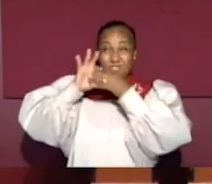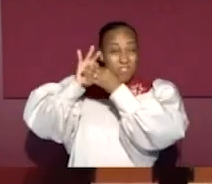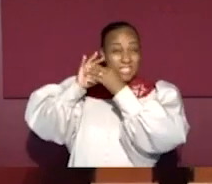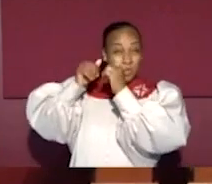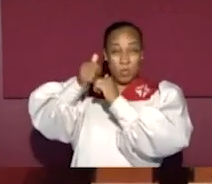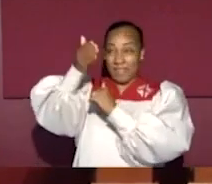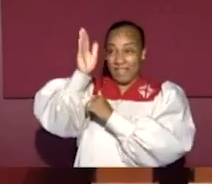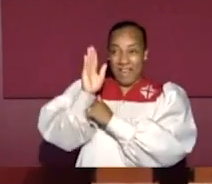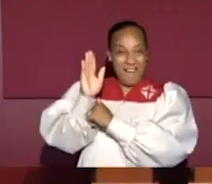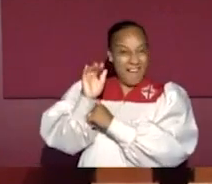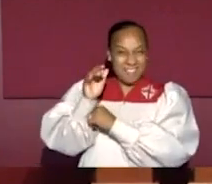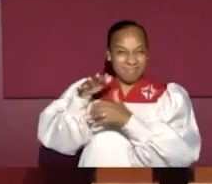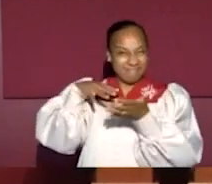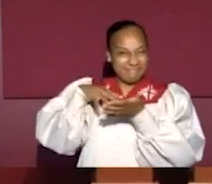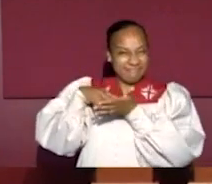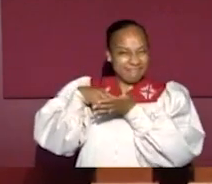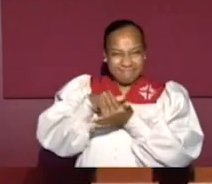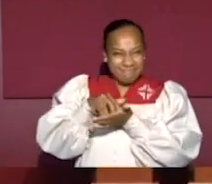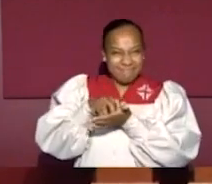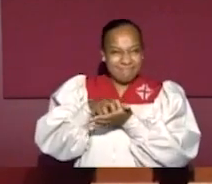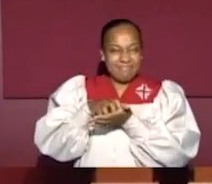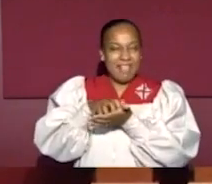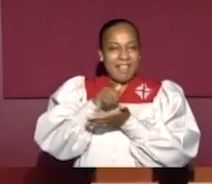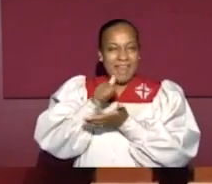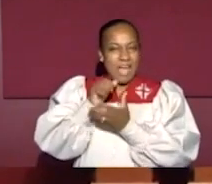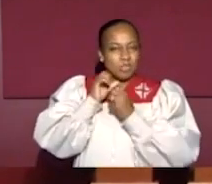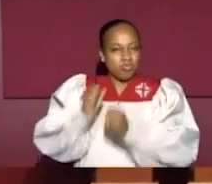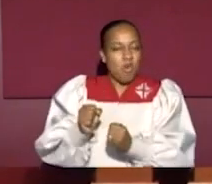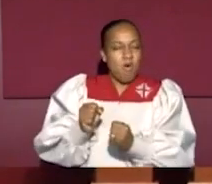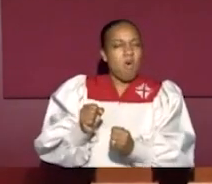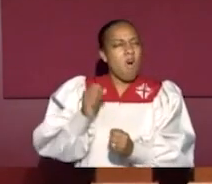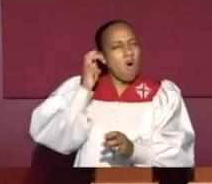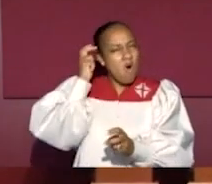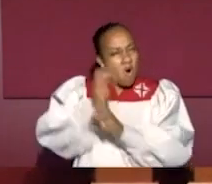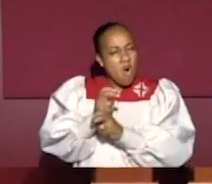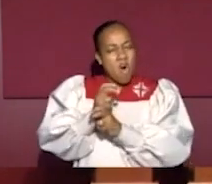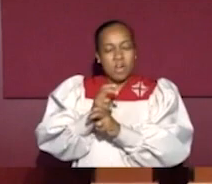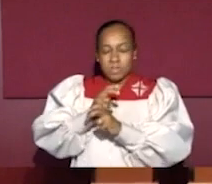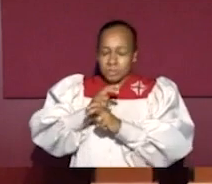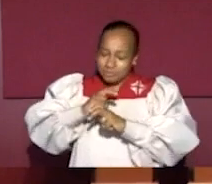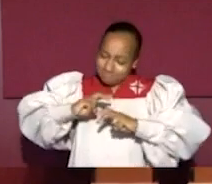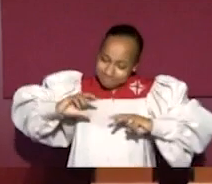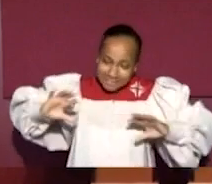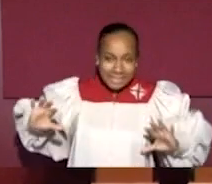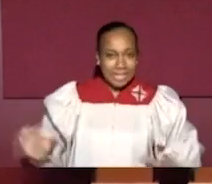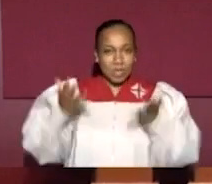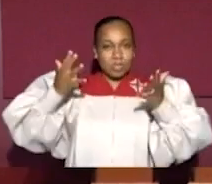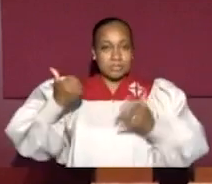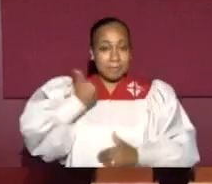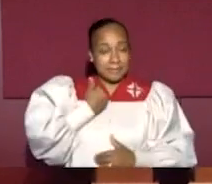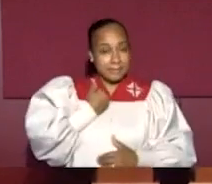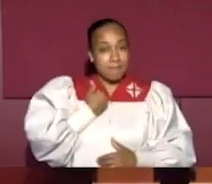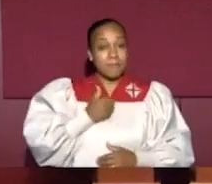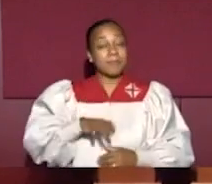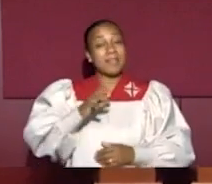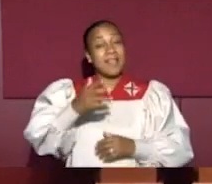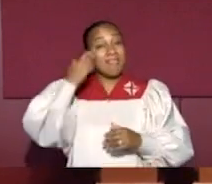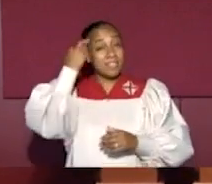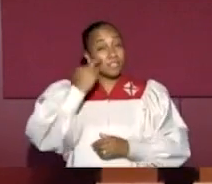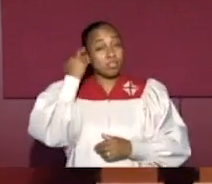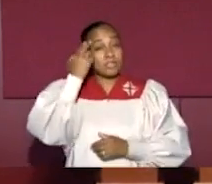God is not strong, it will be hard to encourage myself. There's a reason